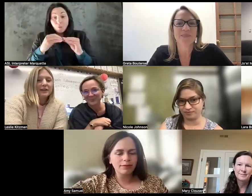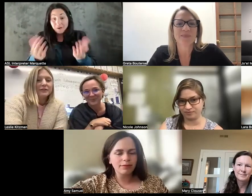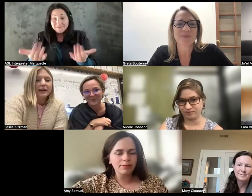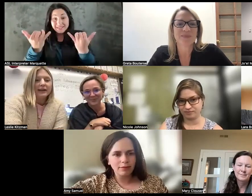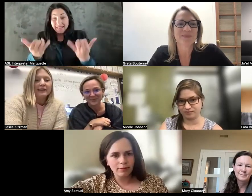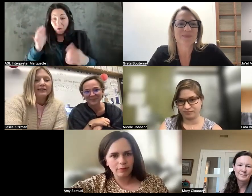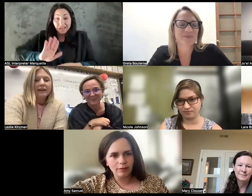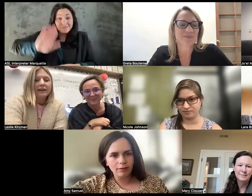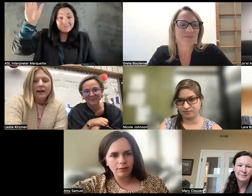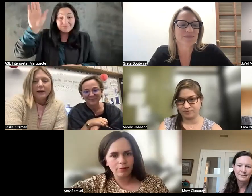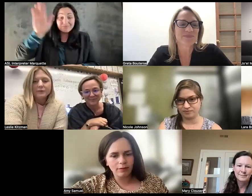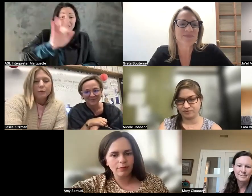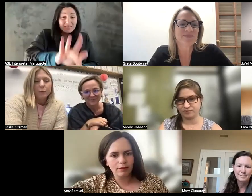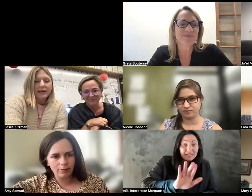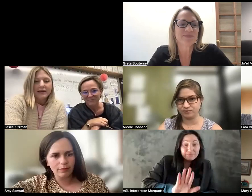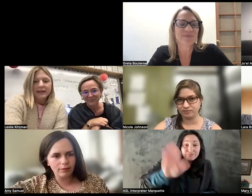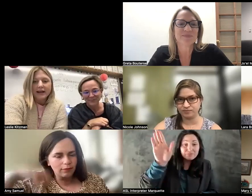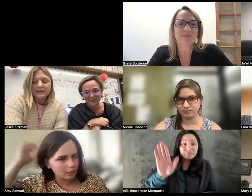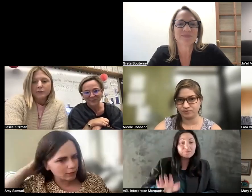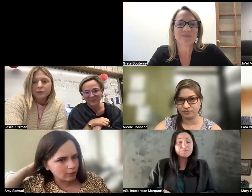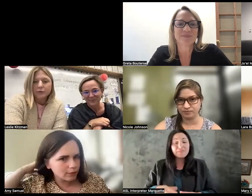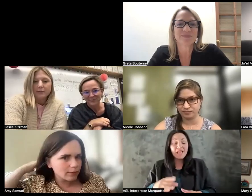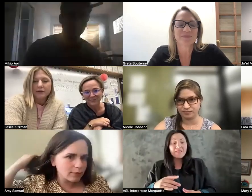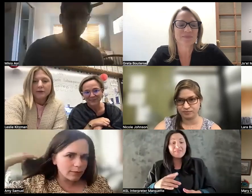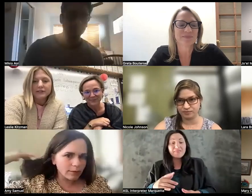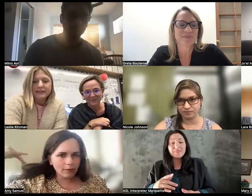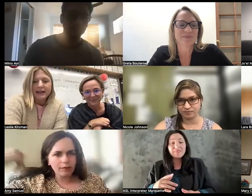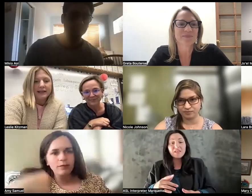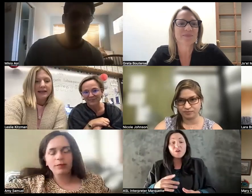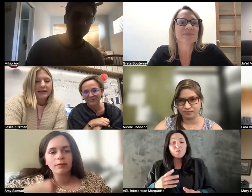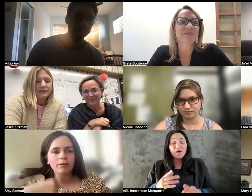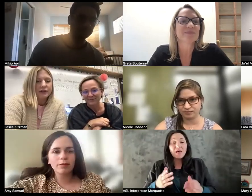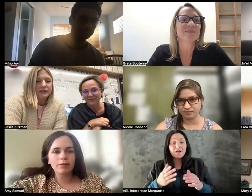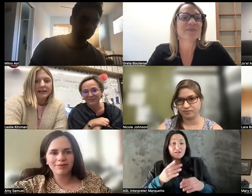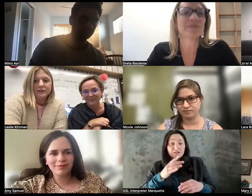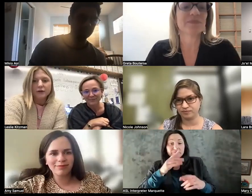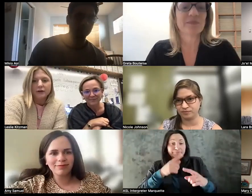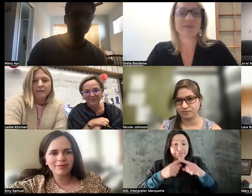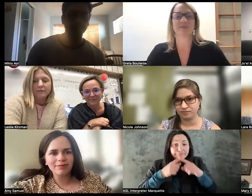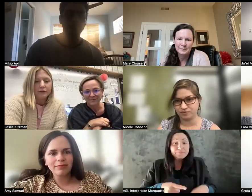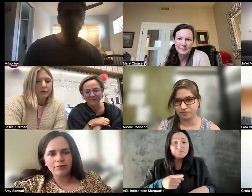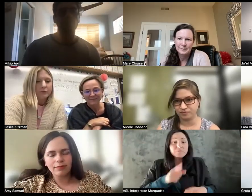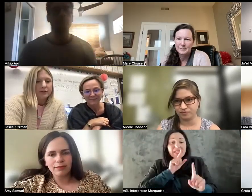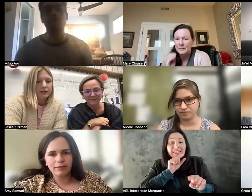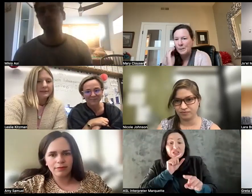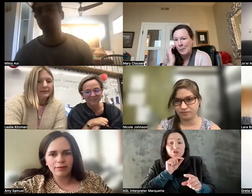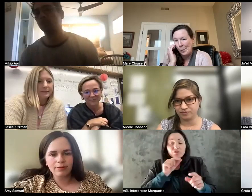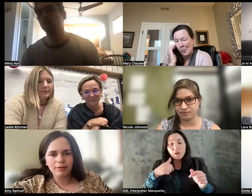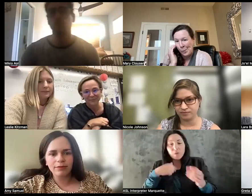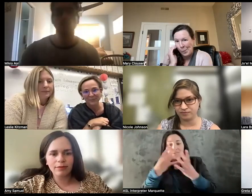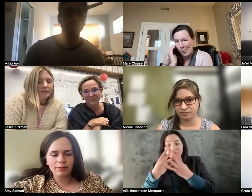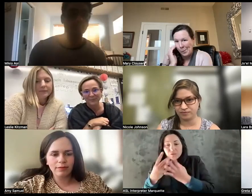to raise your hand, so we can ask you to unmute and can start to answer and filter out those